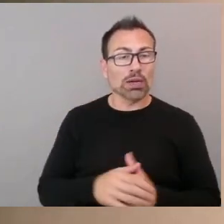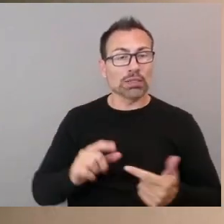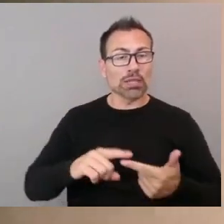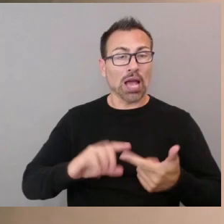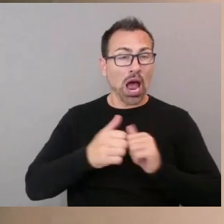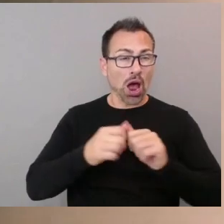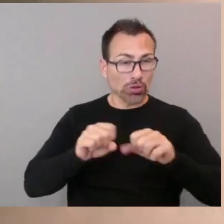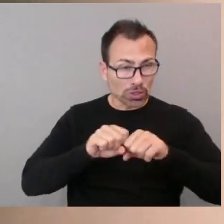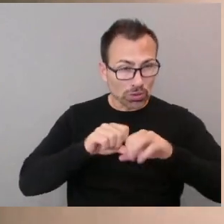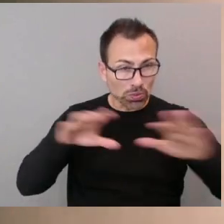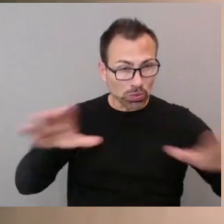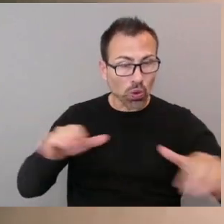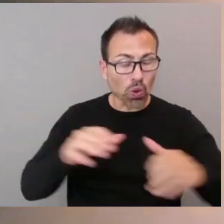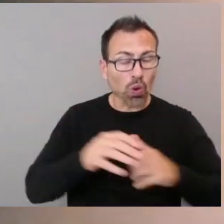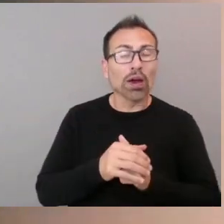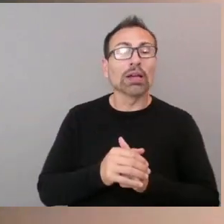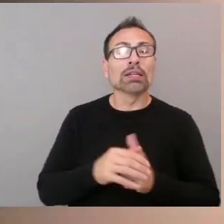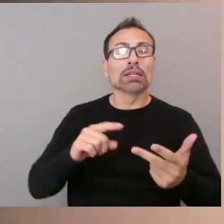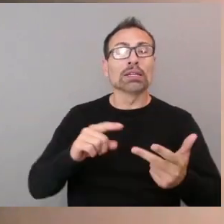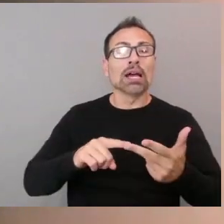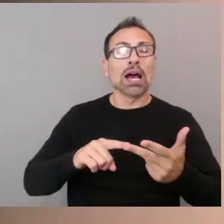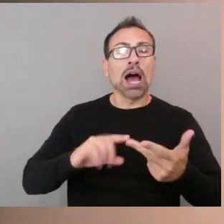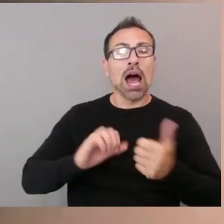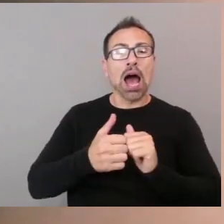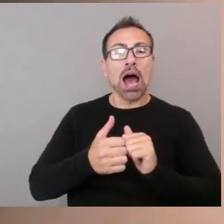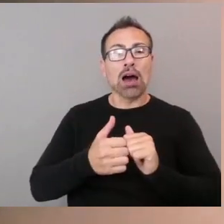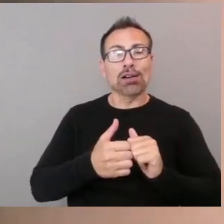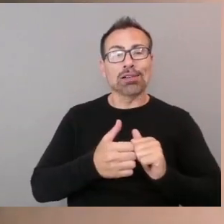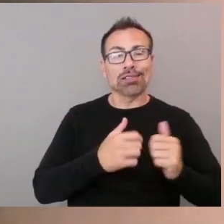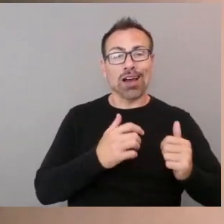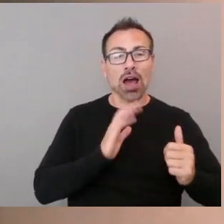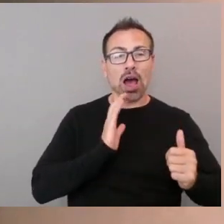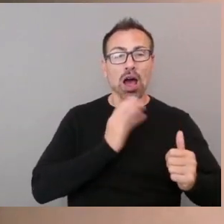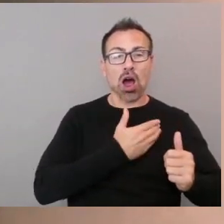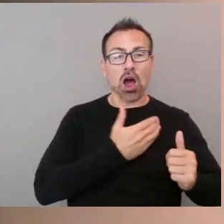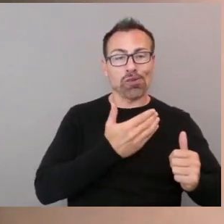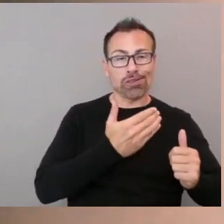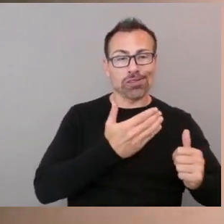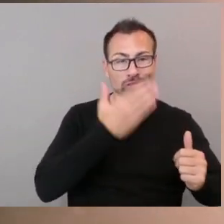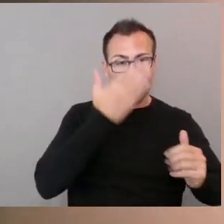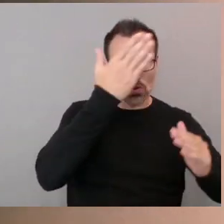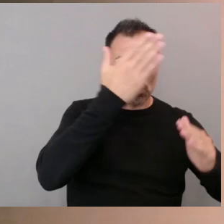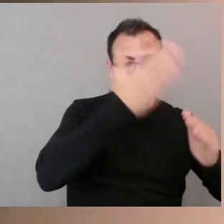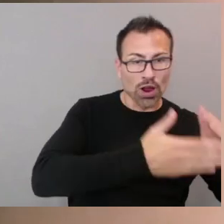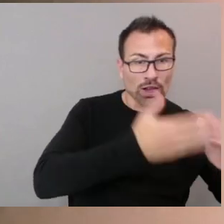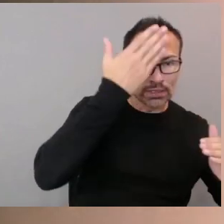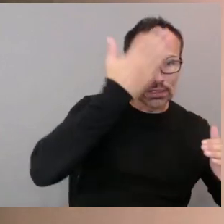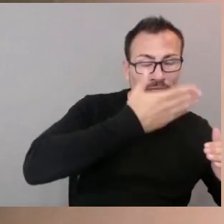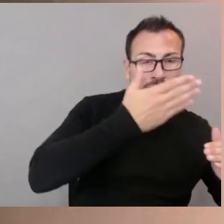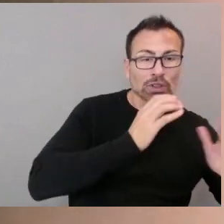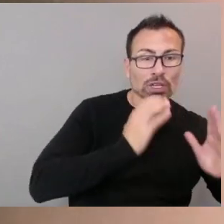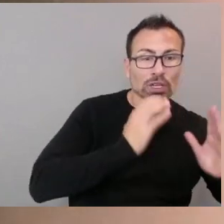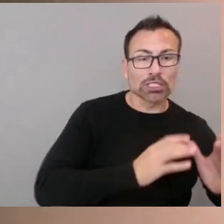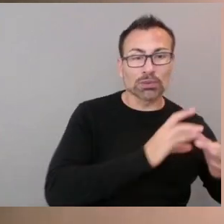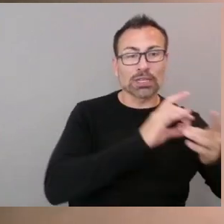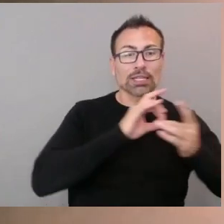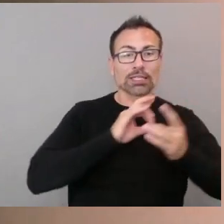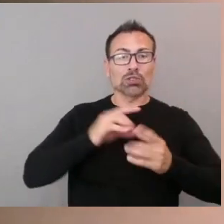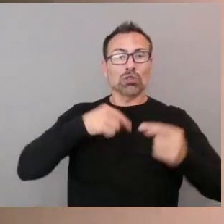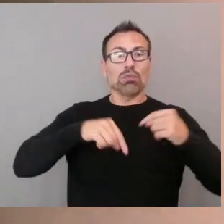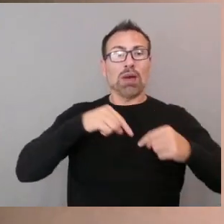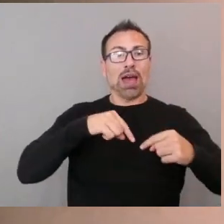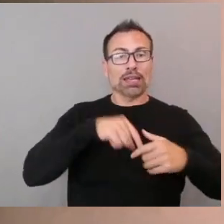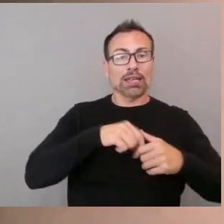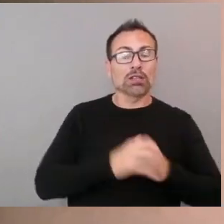to connect our front end to a sophisticated backend using a GraphQL API with very little